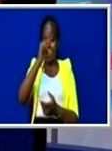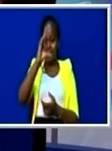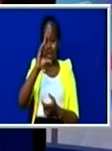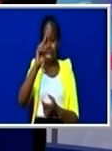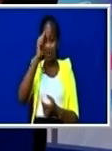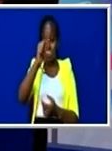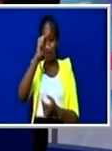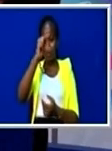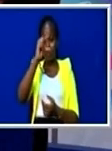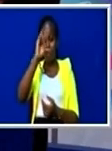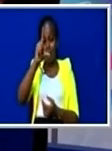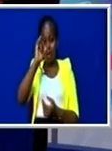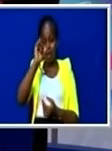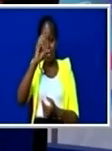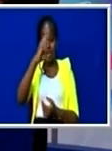fatty acids?